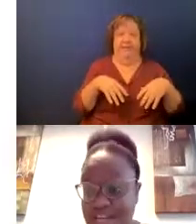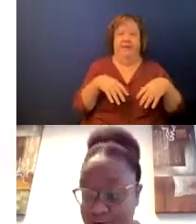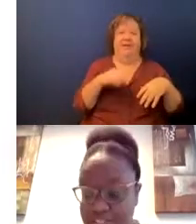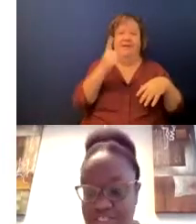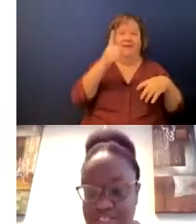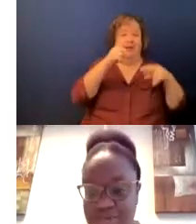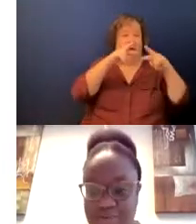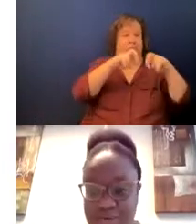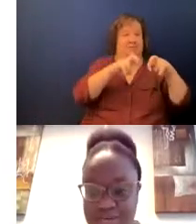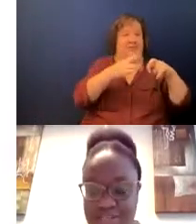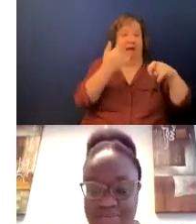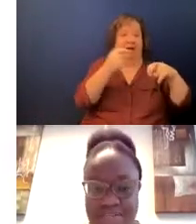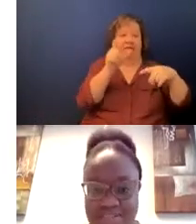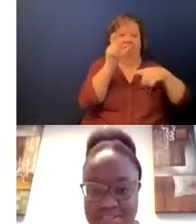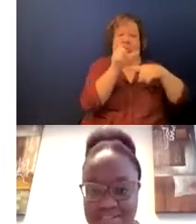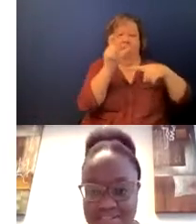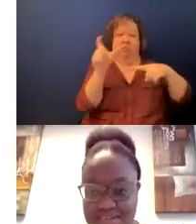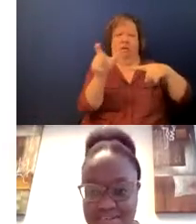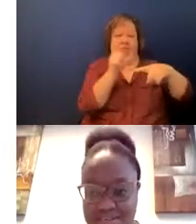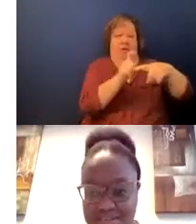Different languaging, that's a good one as well.